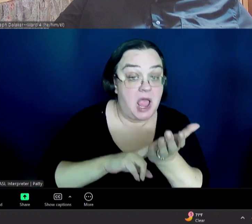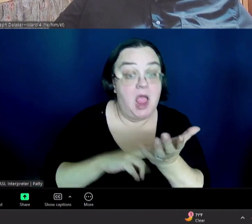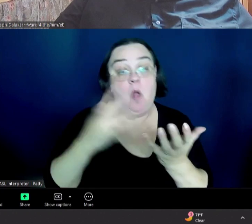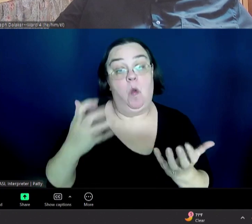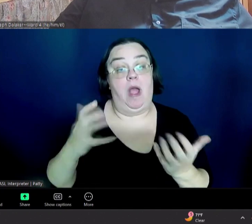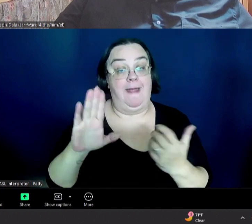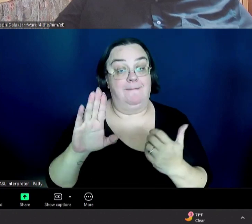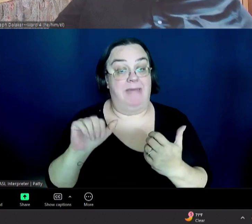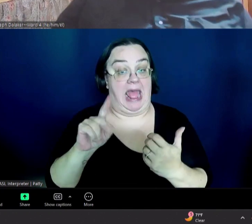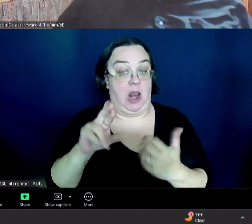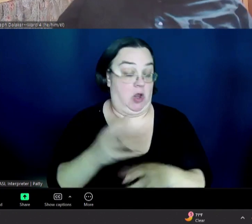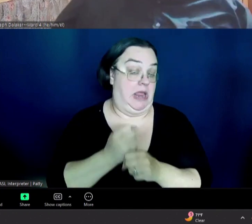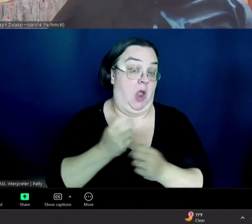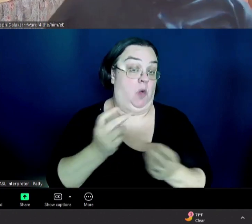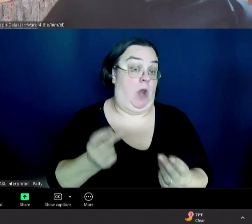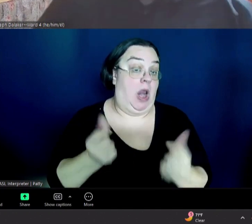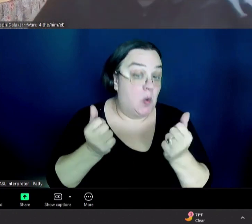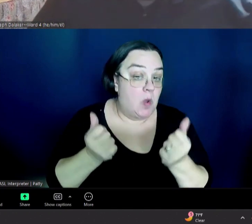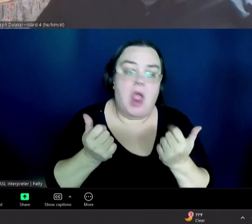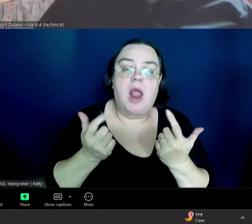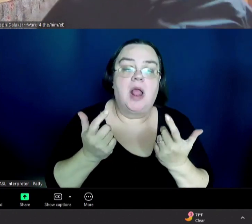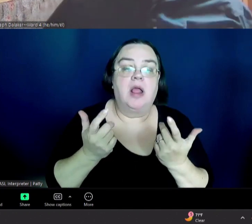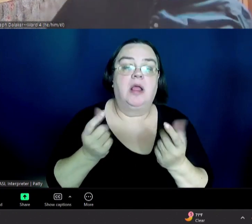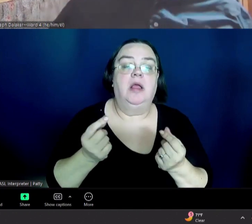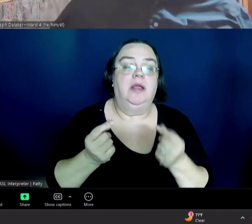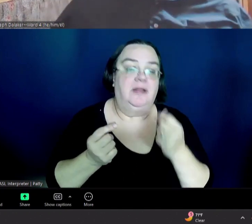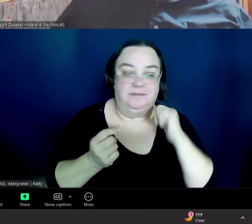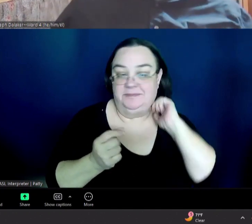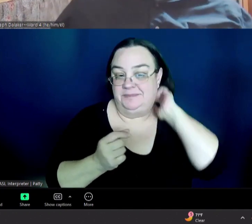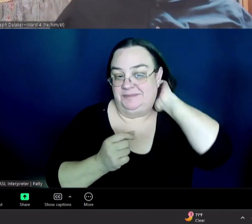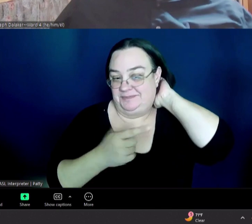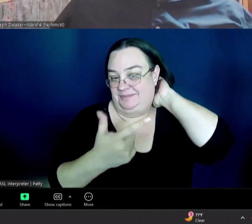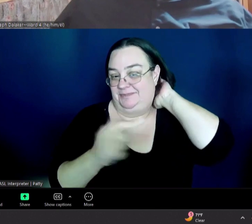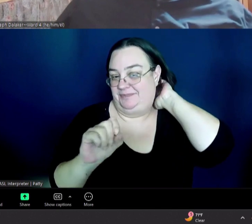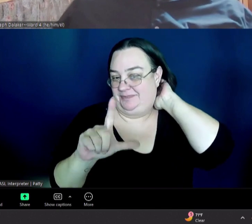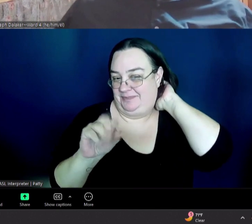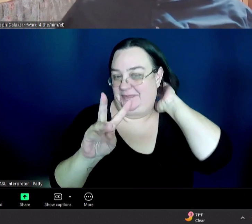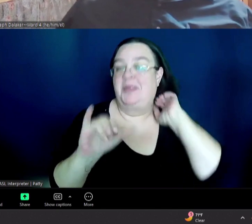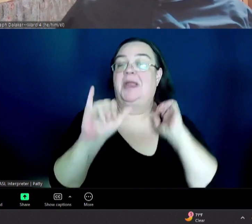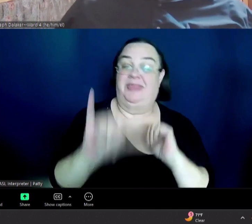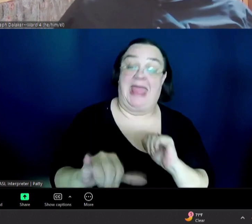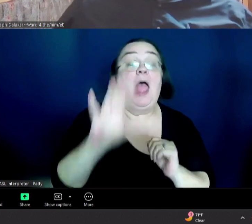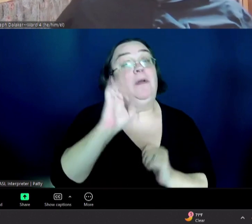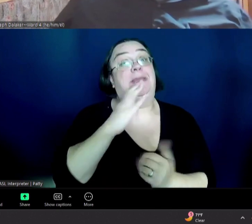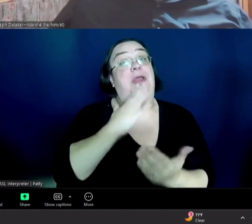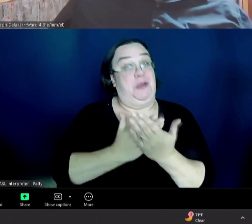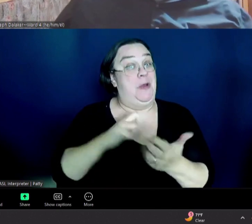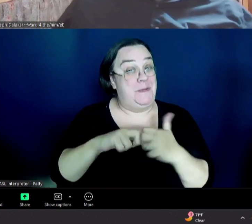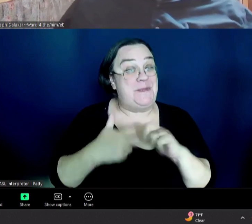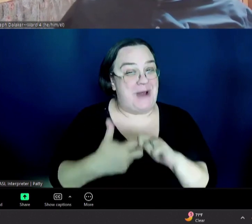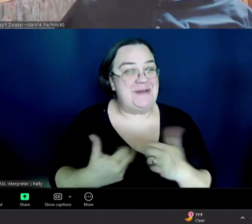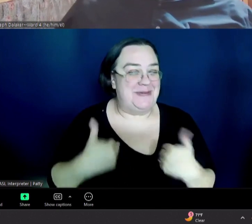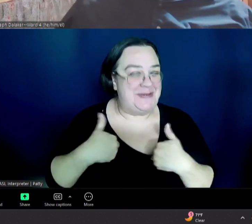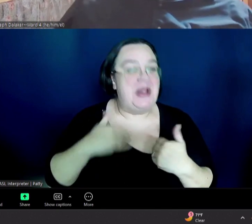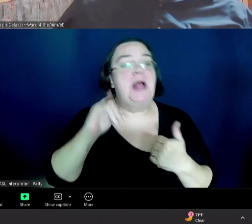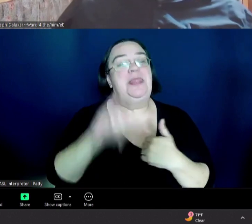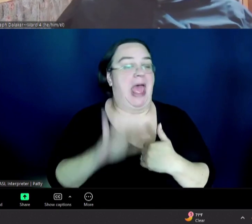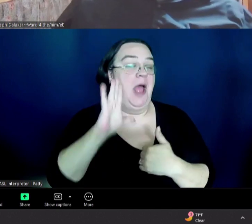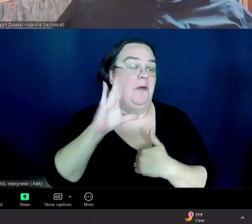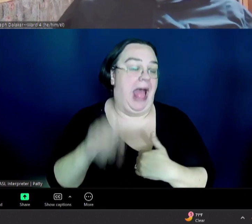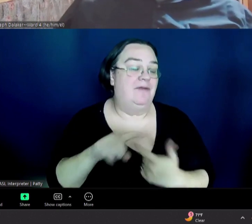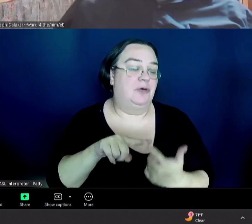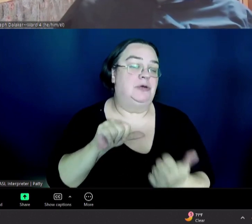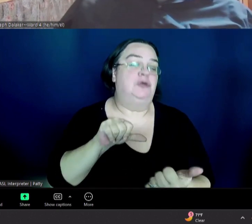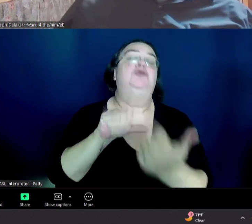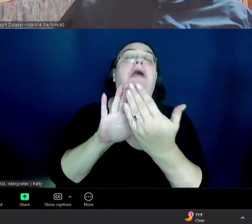away. What's that? That's going to be a good problem to have. So Okay. we'll have to address it. Okay. More right